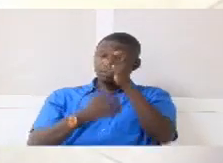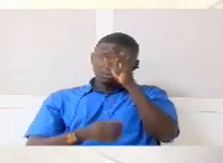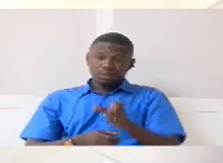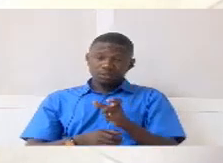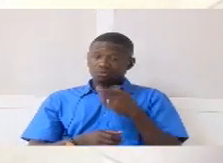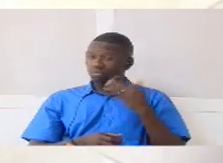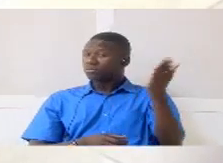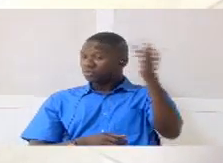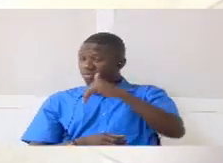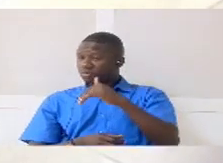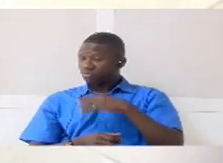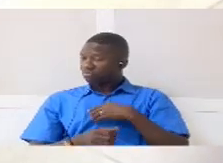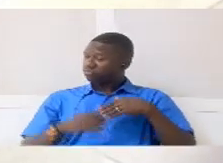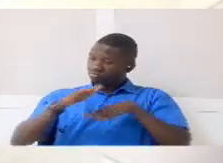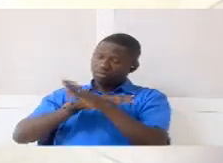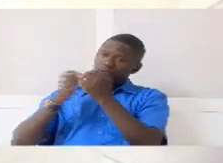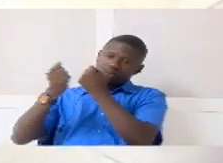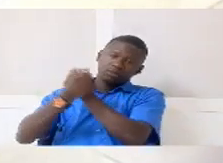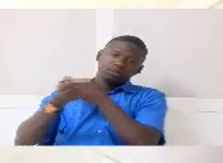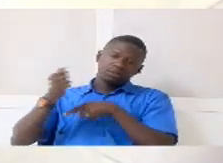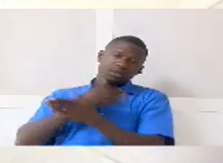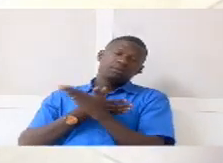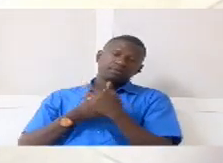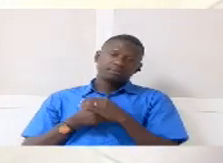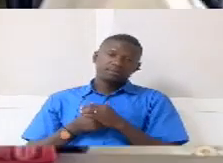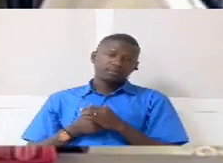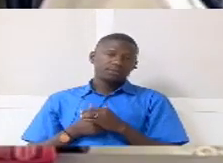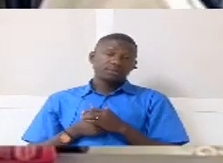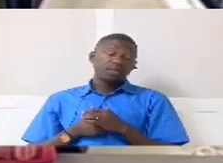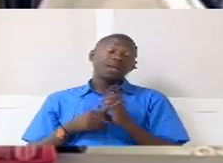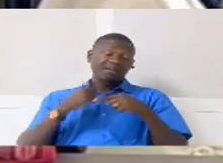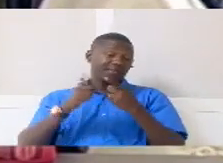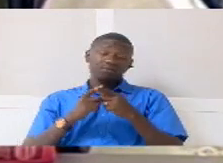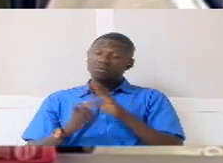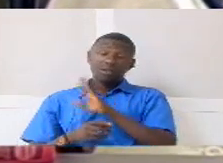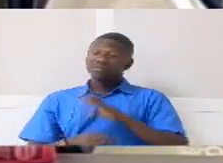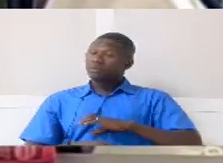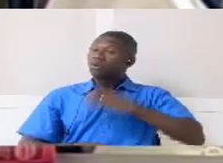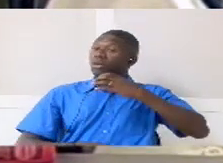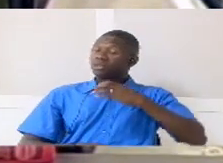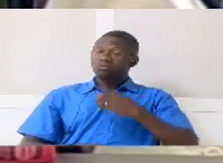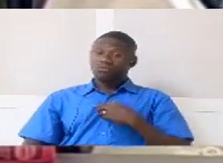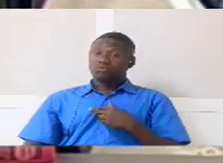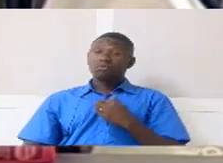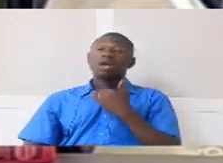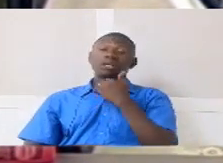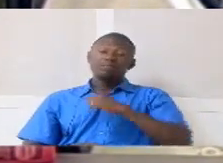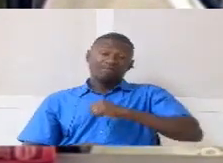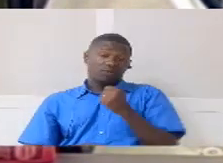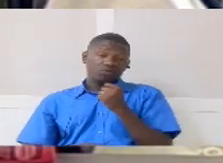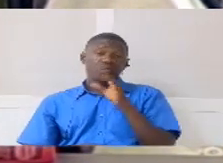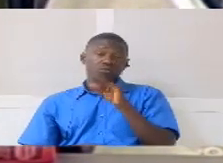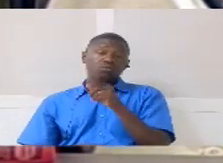admit them. O kamala ira hangila ka fa inta kila. Thereafter you will not have the courage to refuse to do